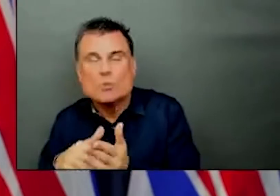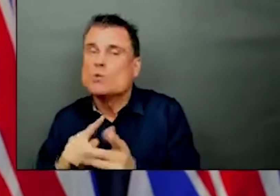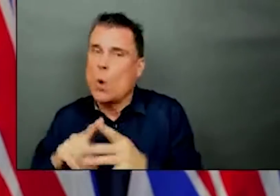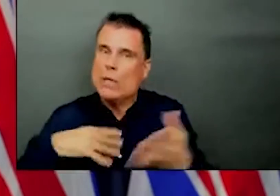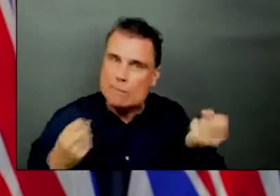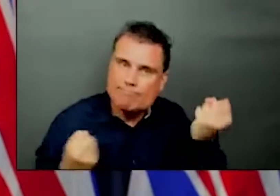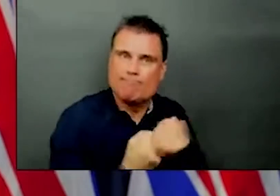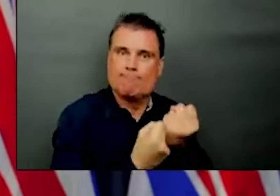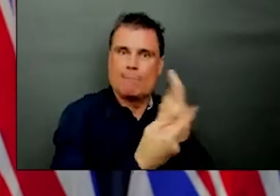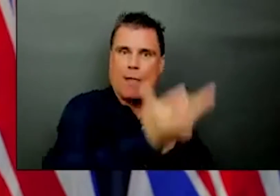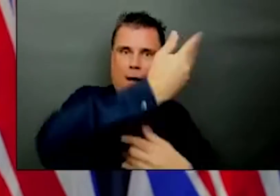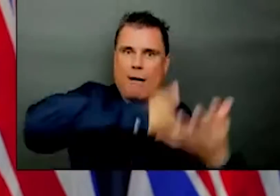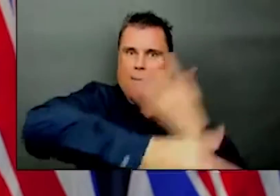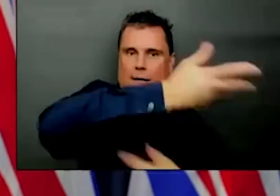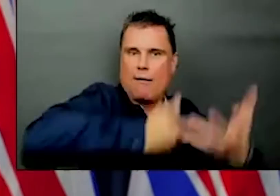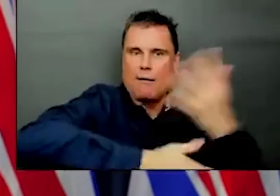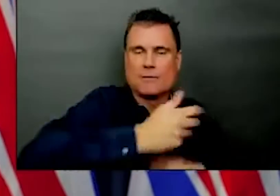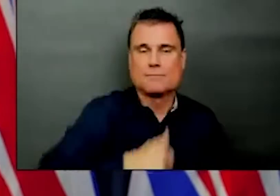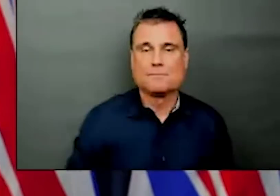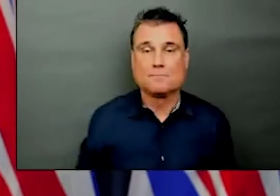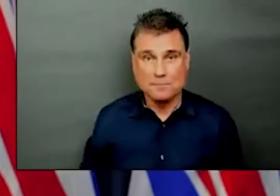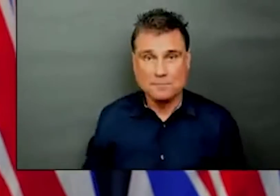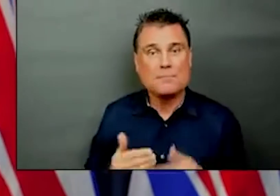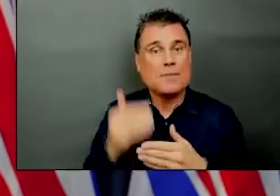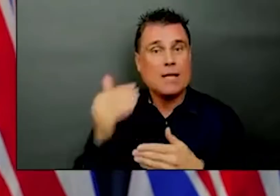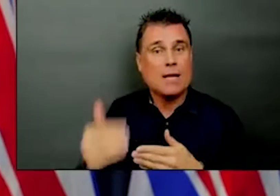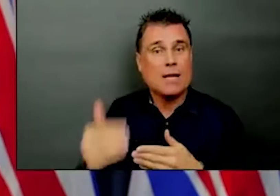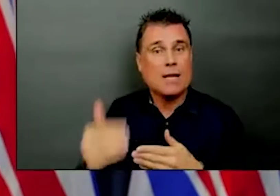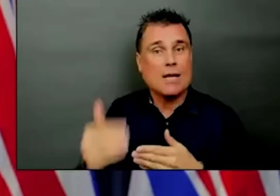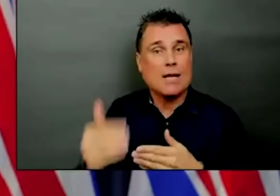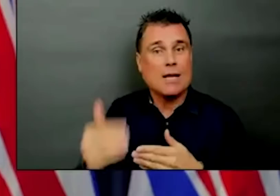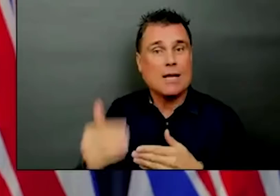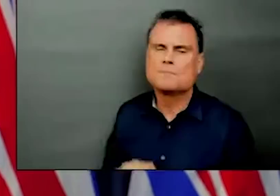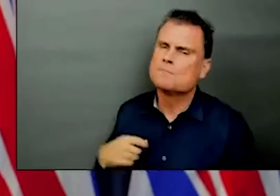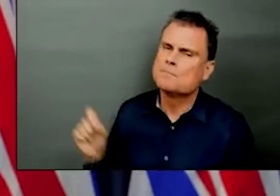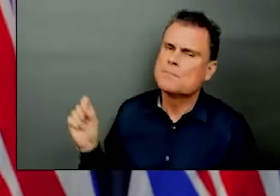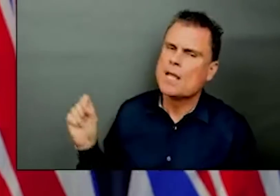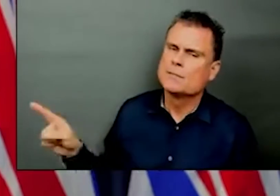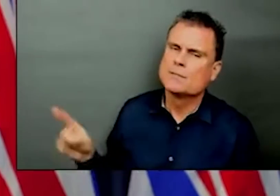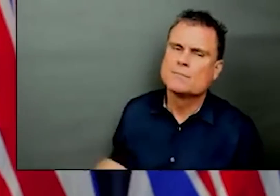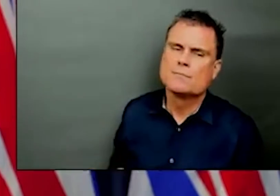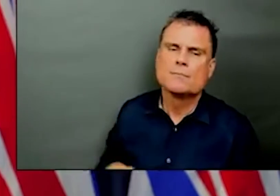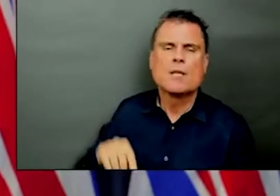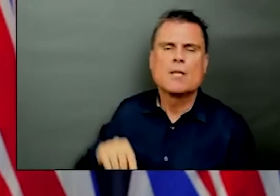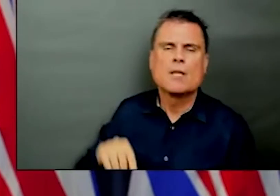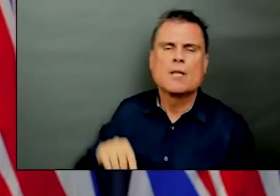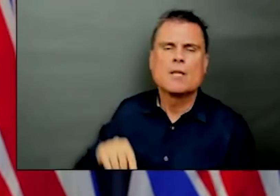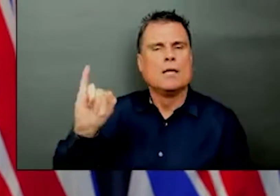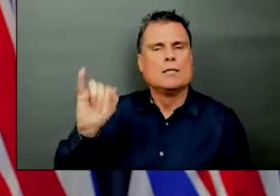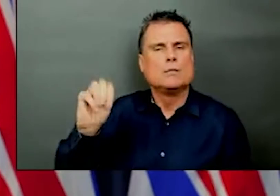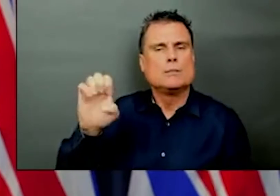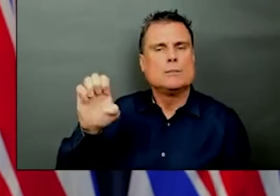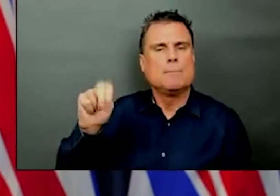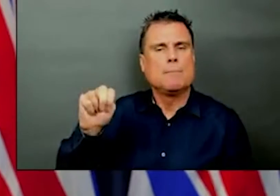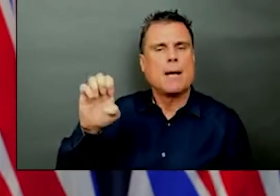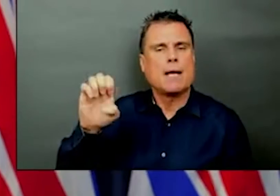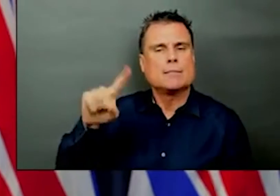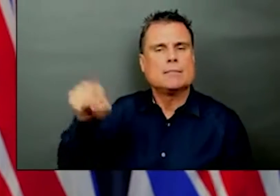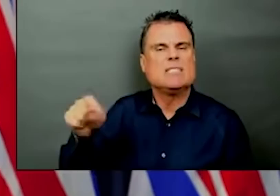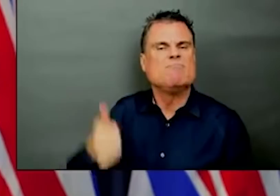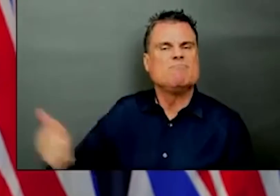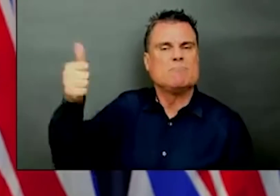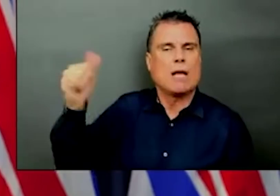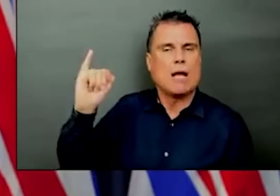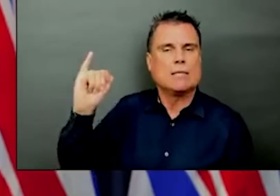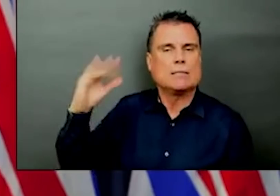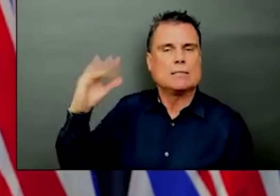Oh, hi. This question is from Mr. Jimenez. Can you walk us through ICBC's current financial situation? How